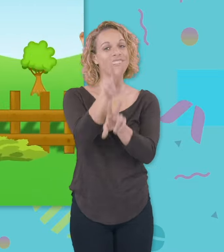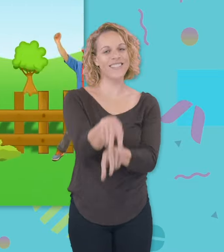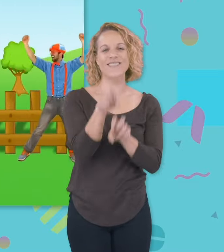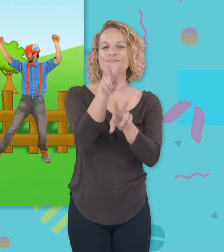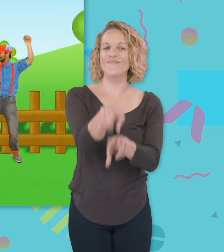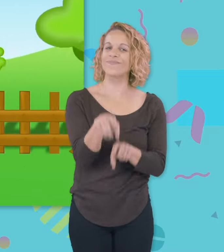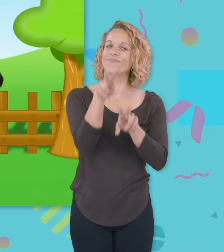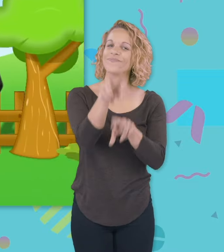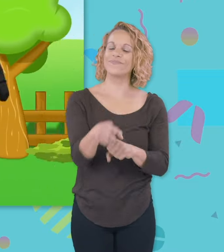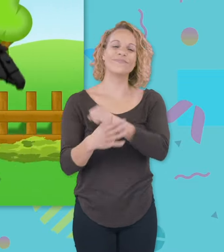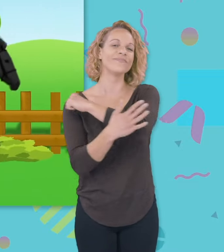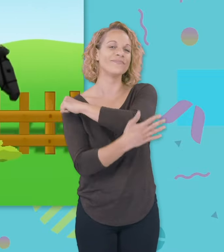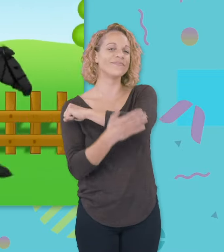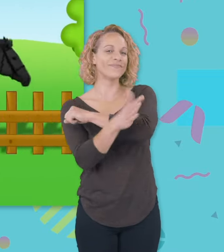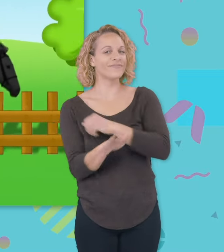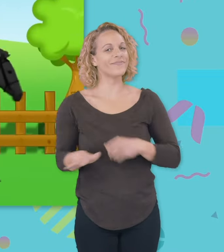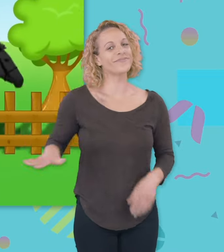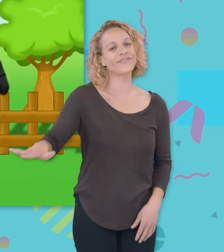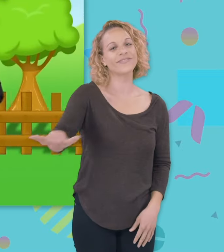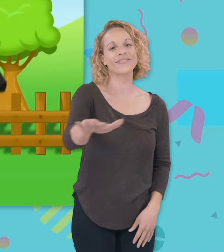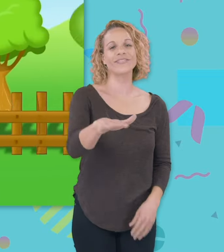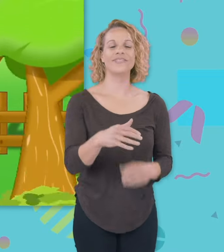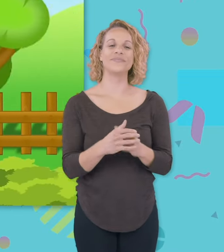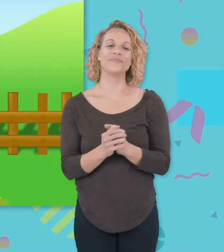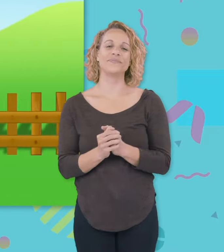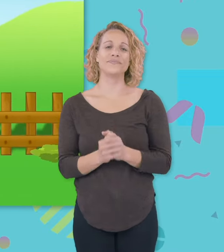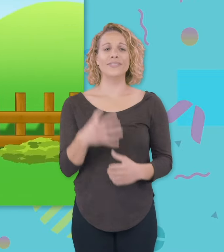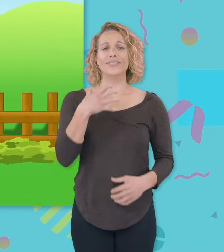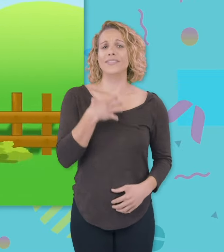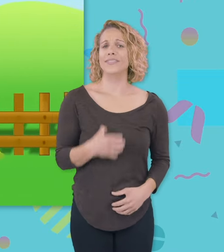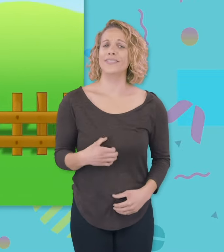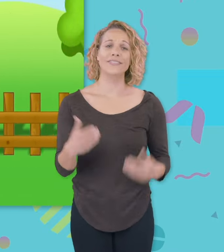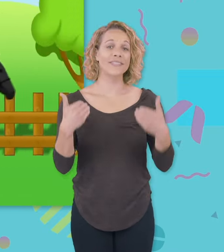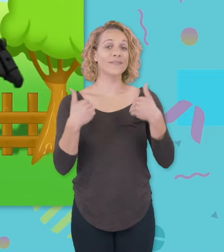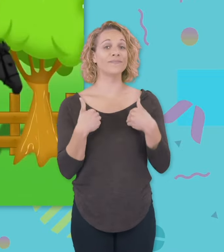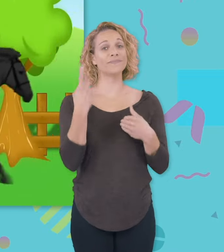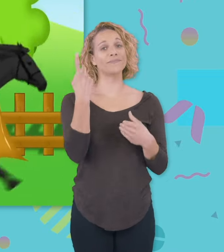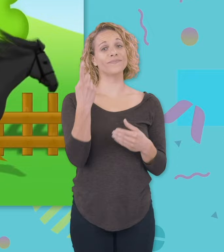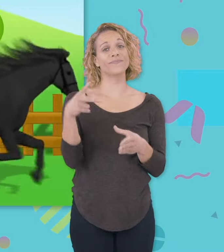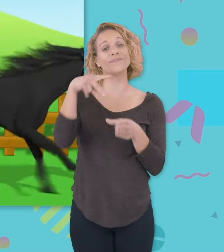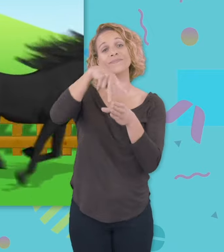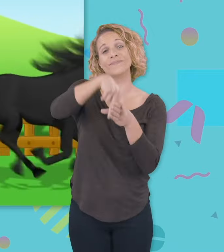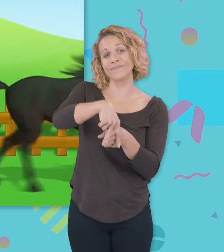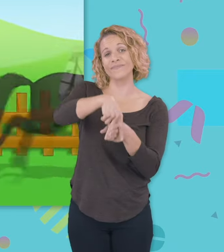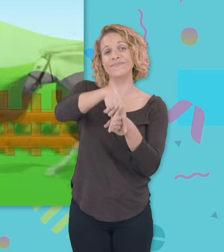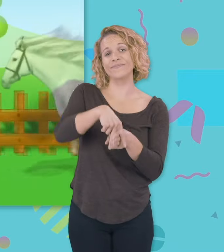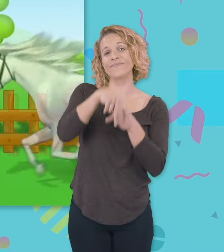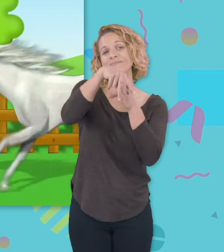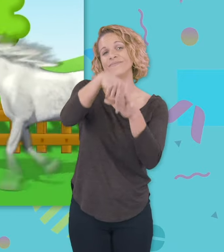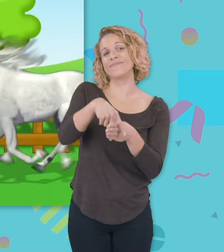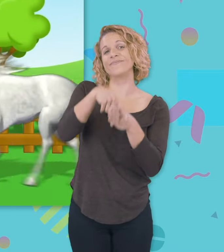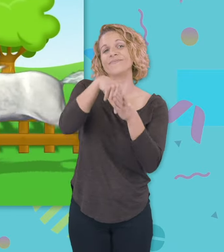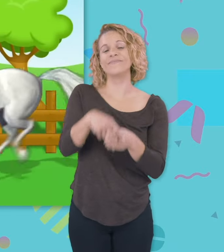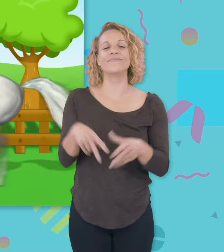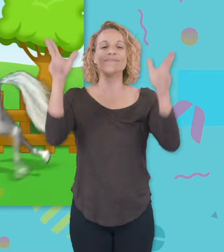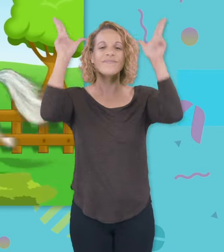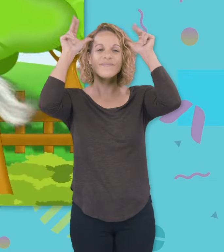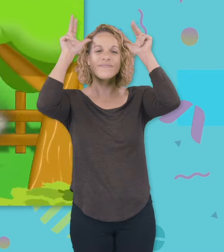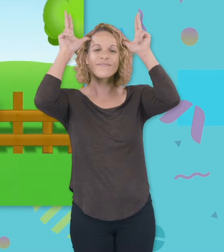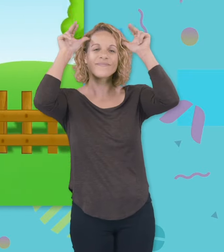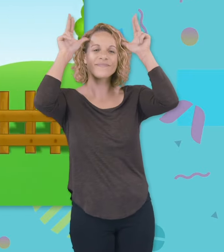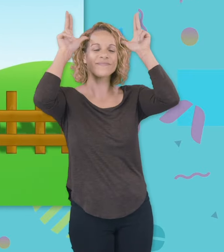Horses galloping through the countryside. I wish that I had one to ride.